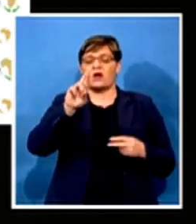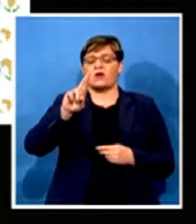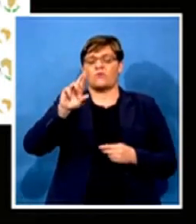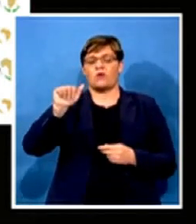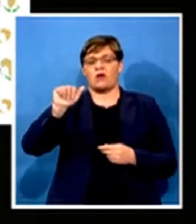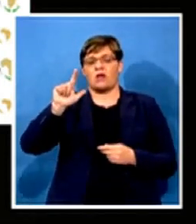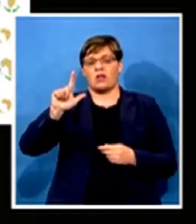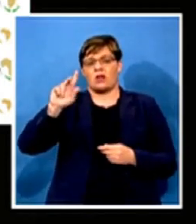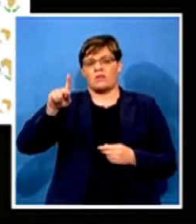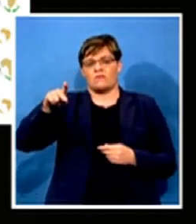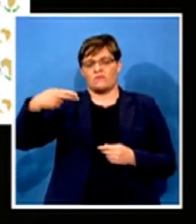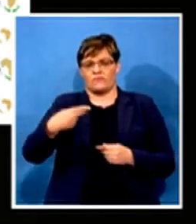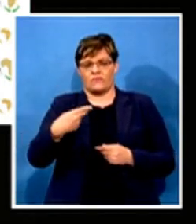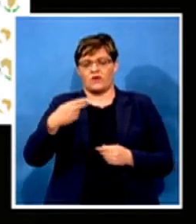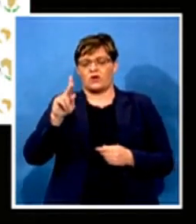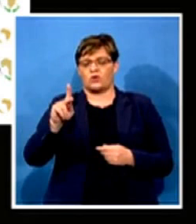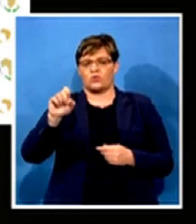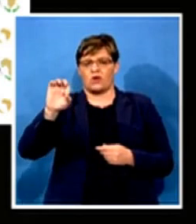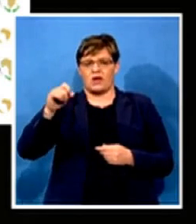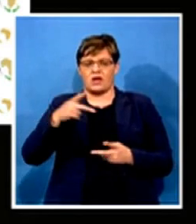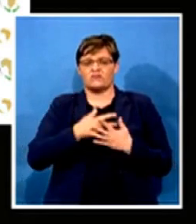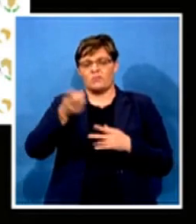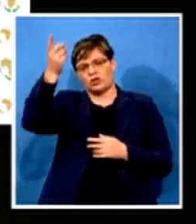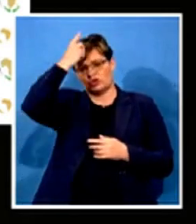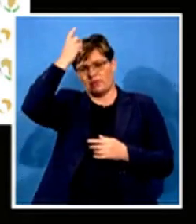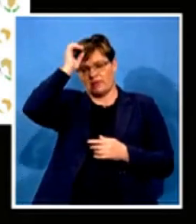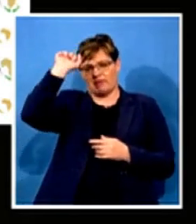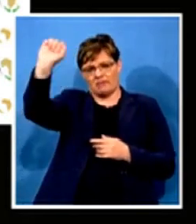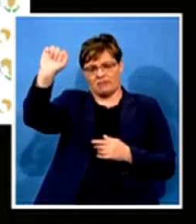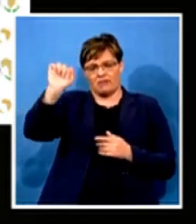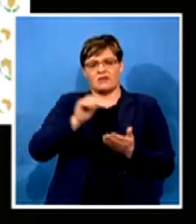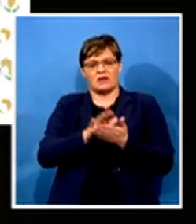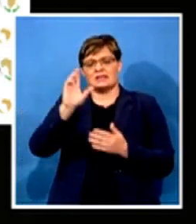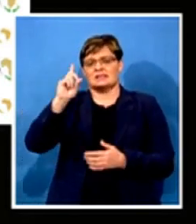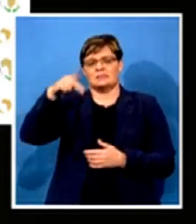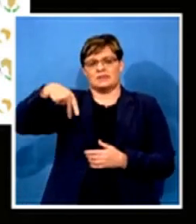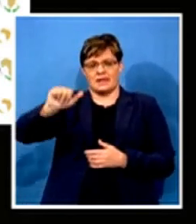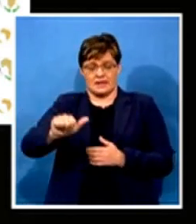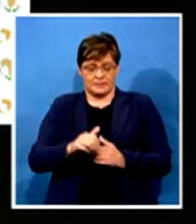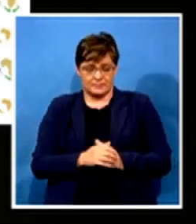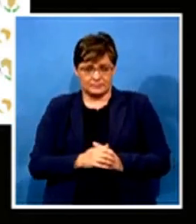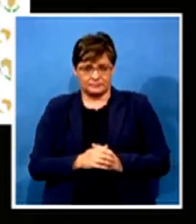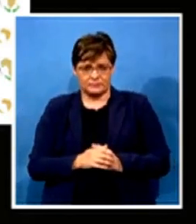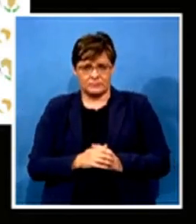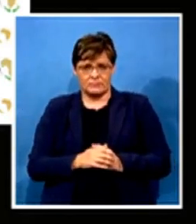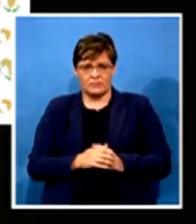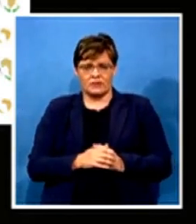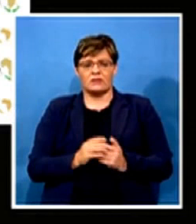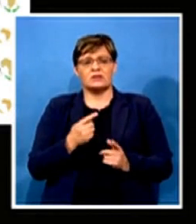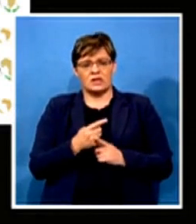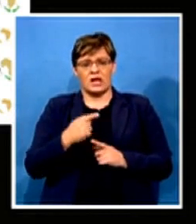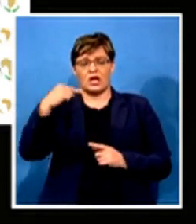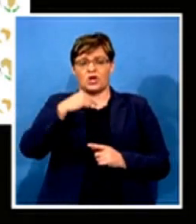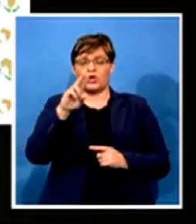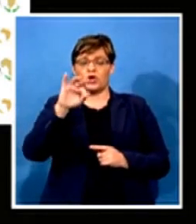is with the German press agency, DPA. And he says Guinea claimed yesterday evening to have started